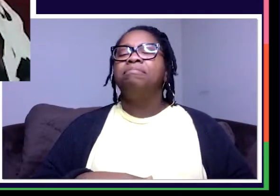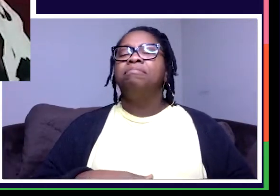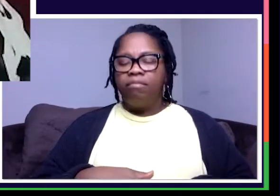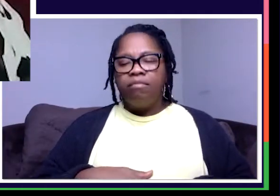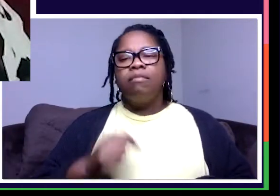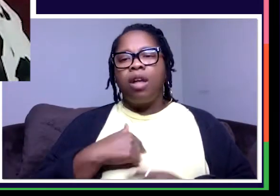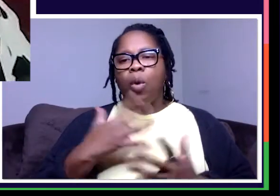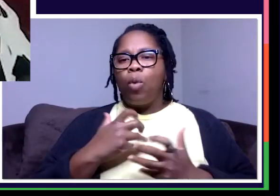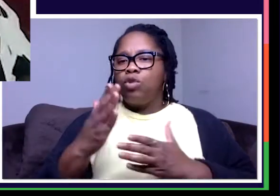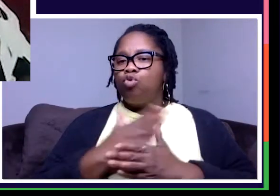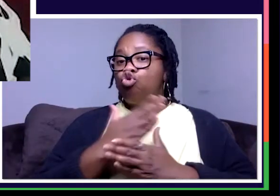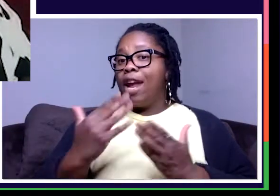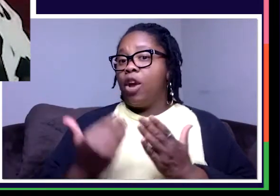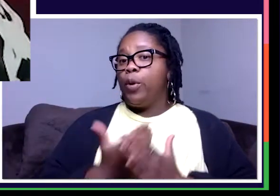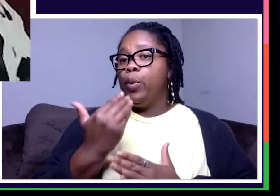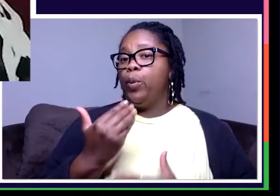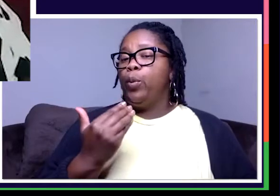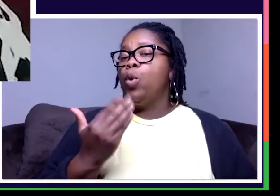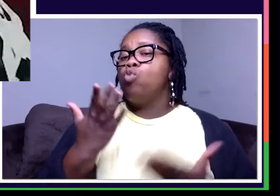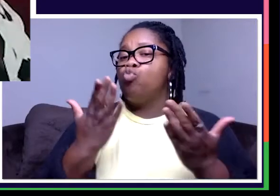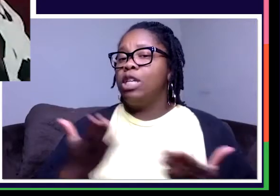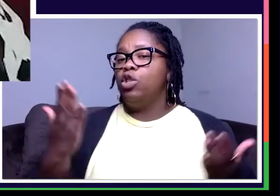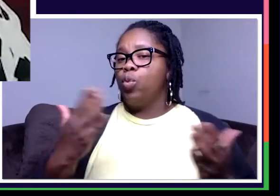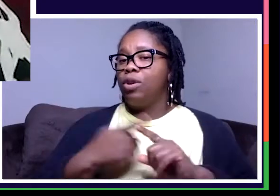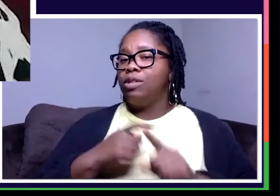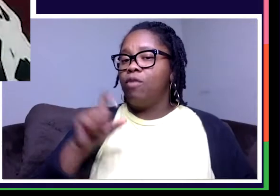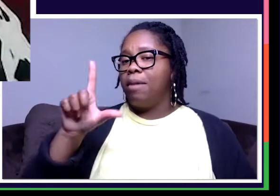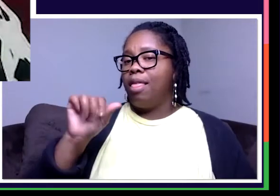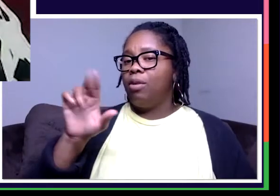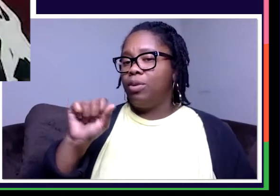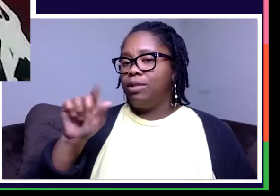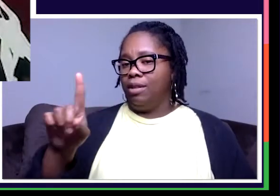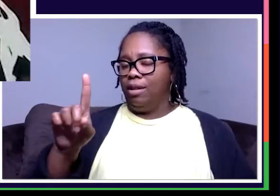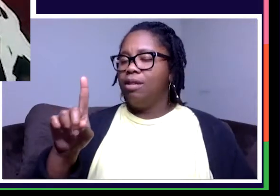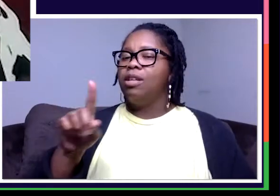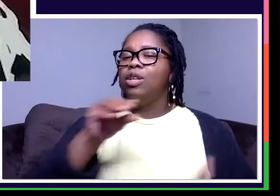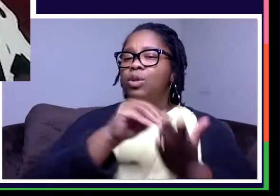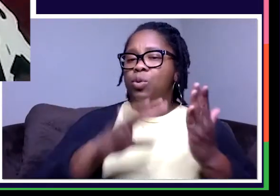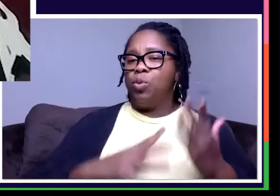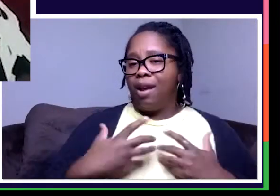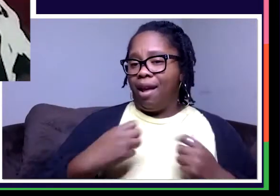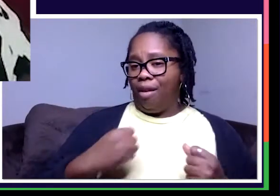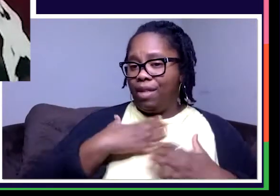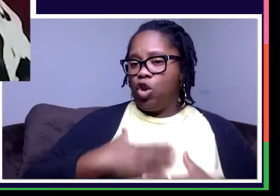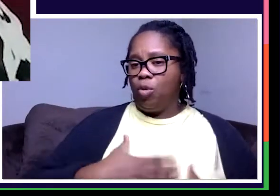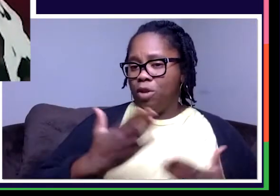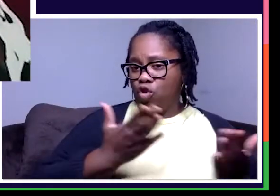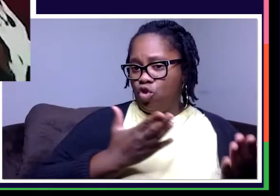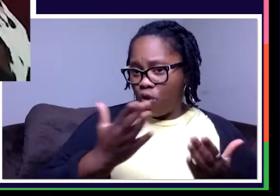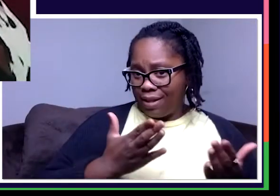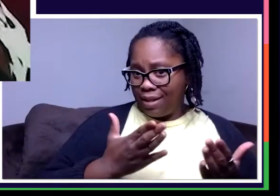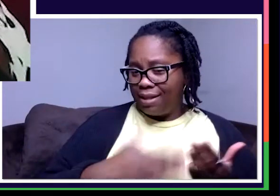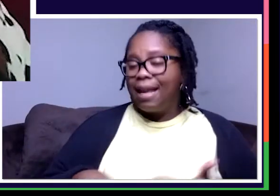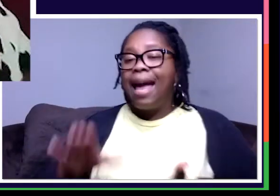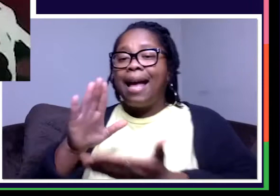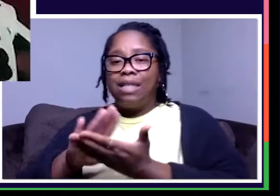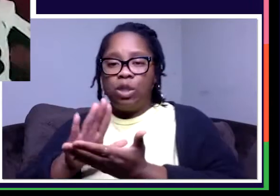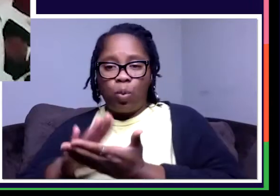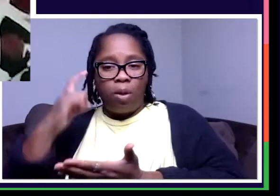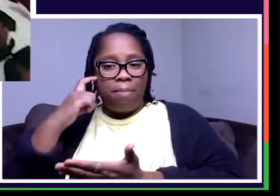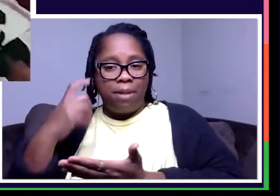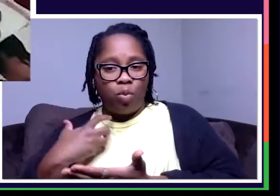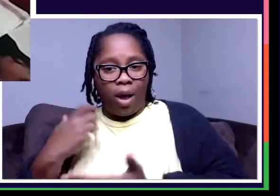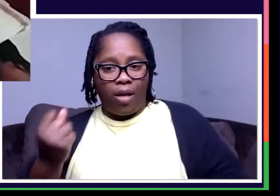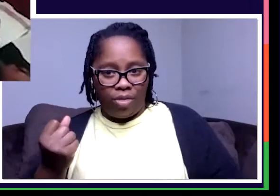future. Along those lines, I'd like to share a new resource from LAUSD, Student Health and Human